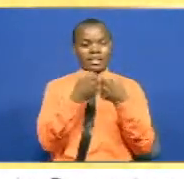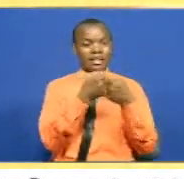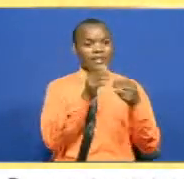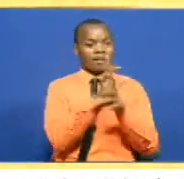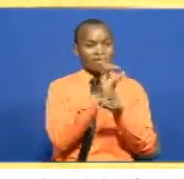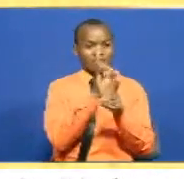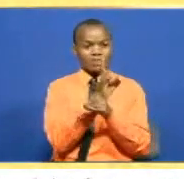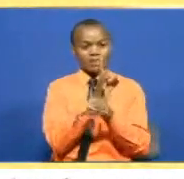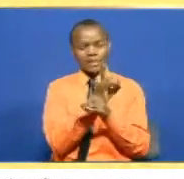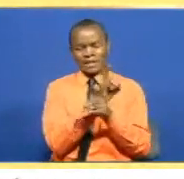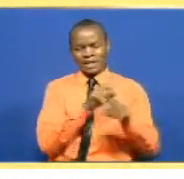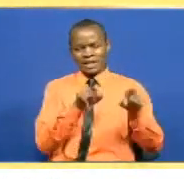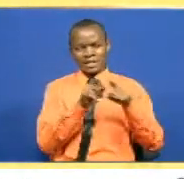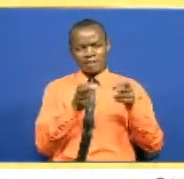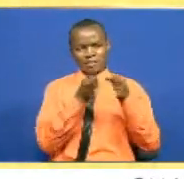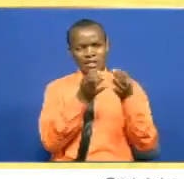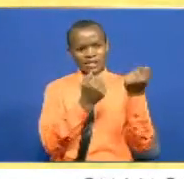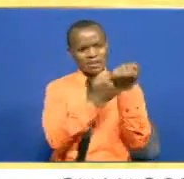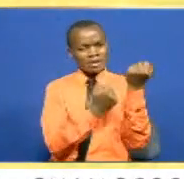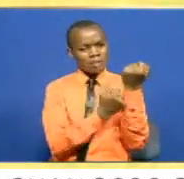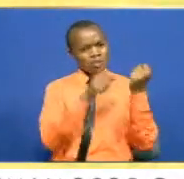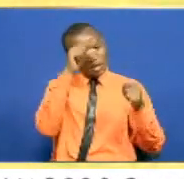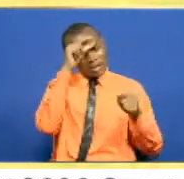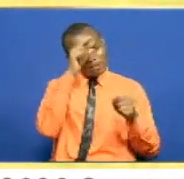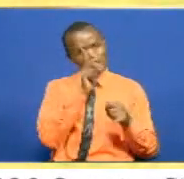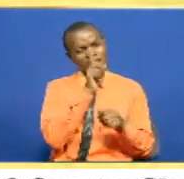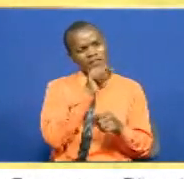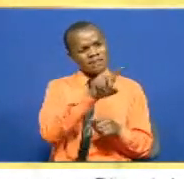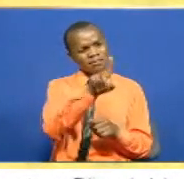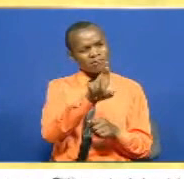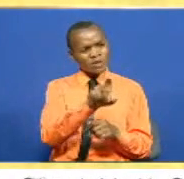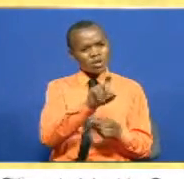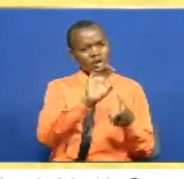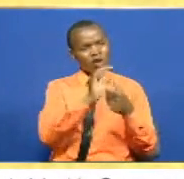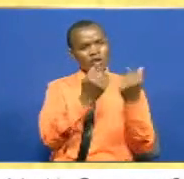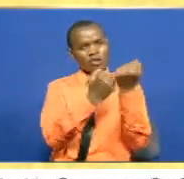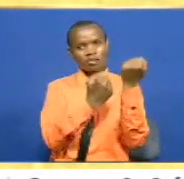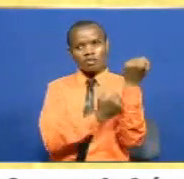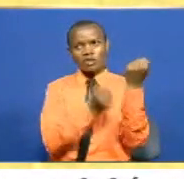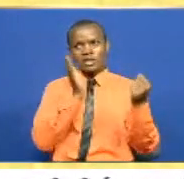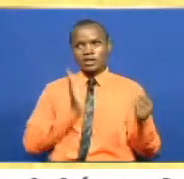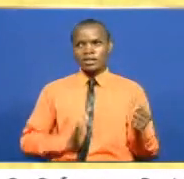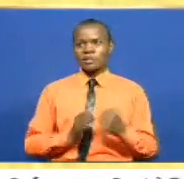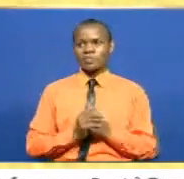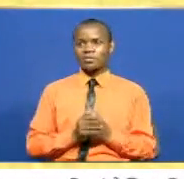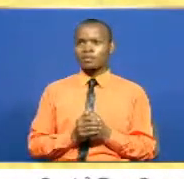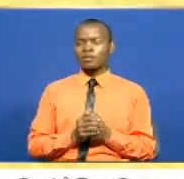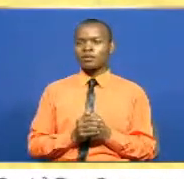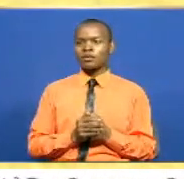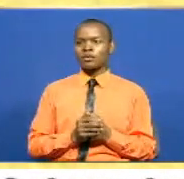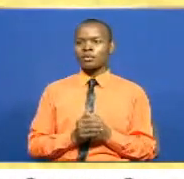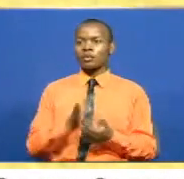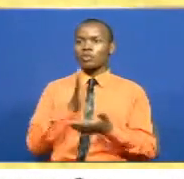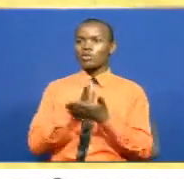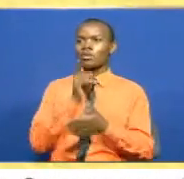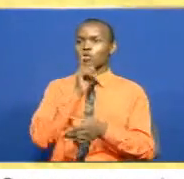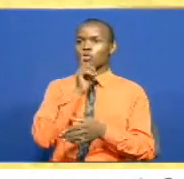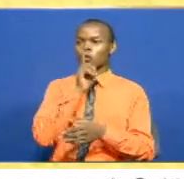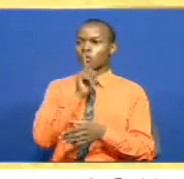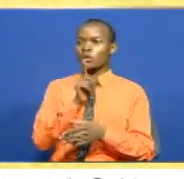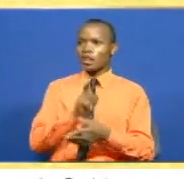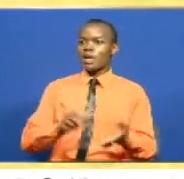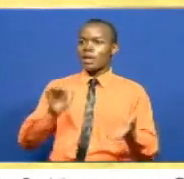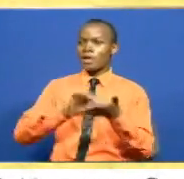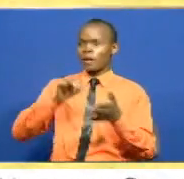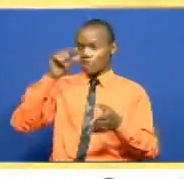maybe any support you've received from the government or any sponsors? Yeah, I can say the government has really supported,